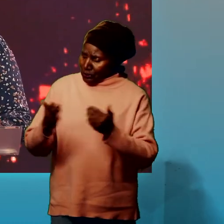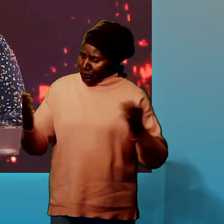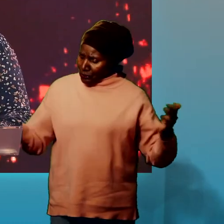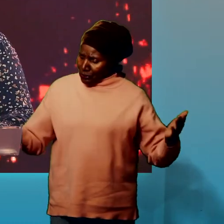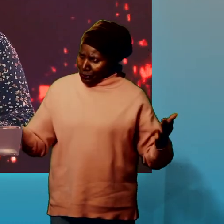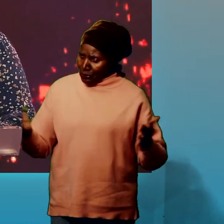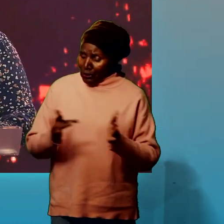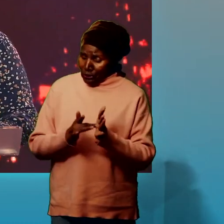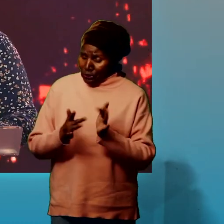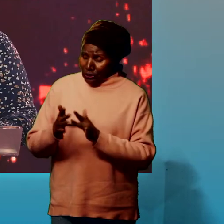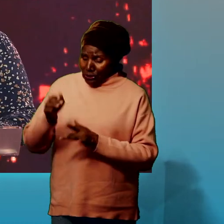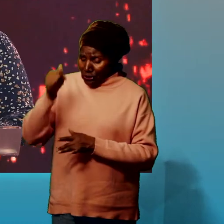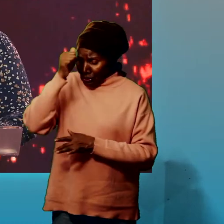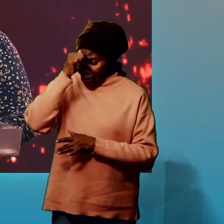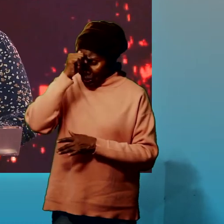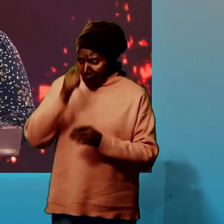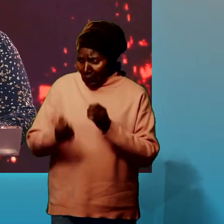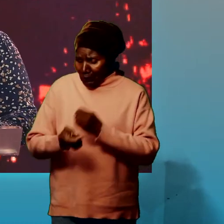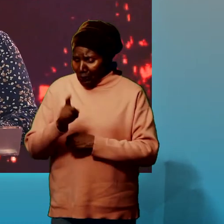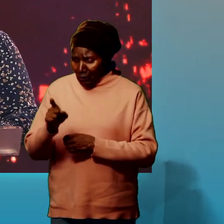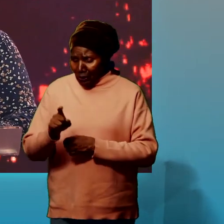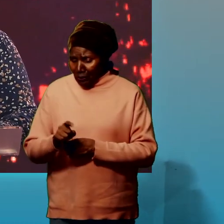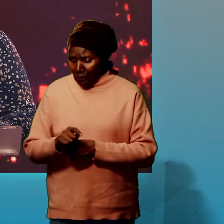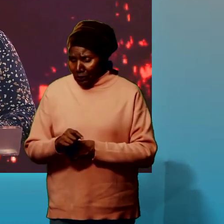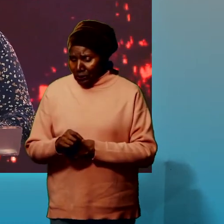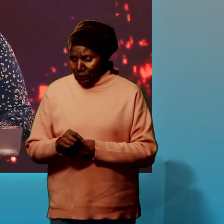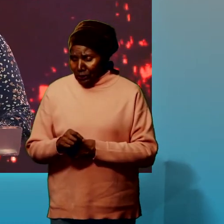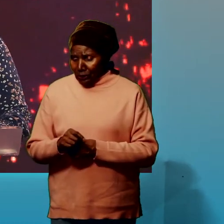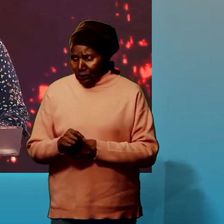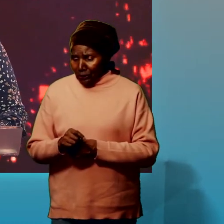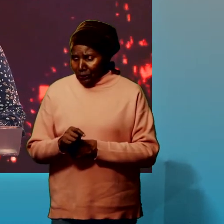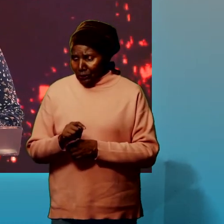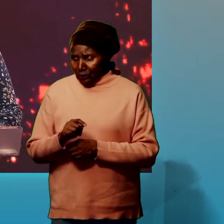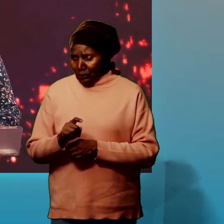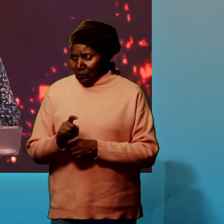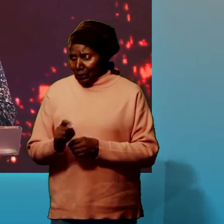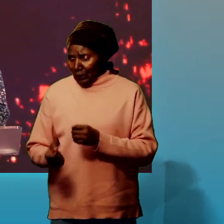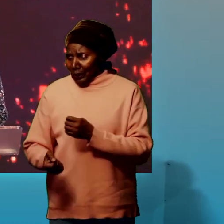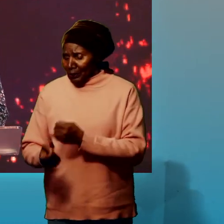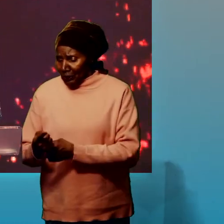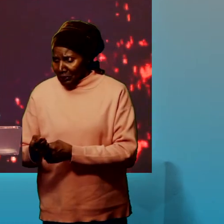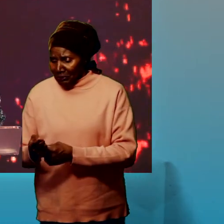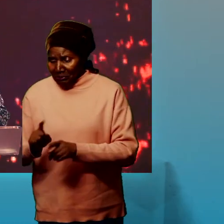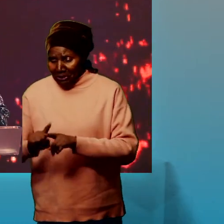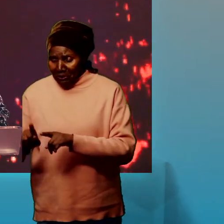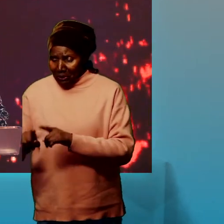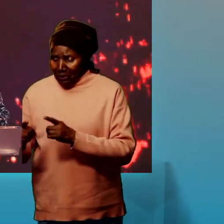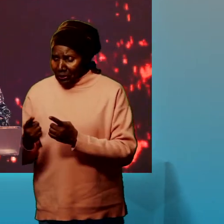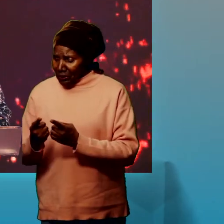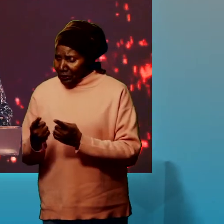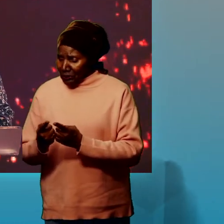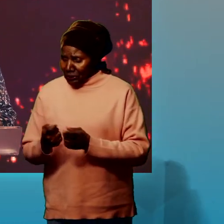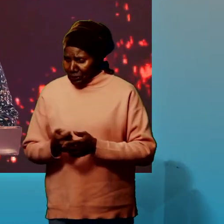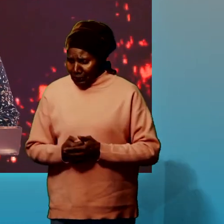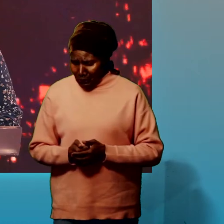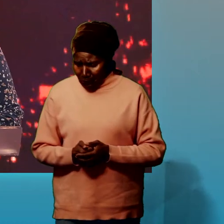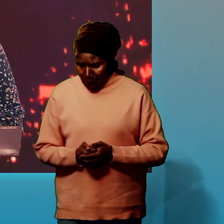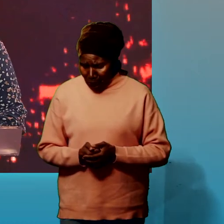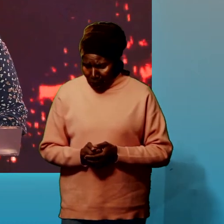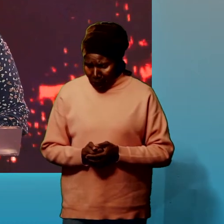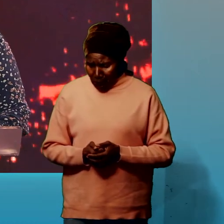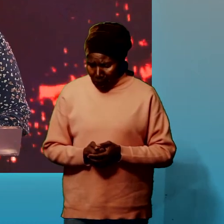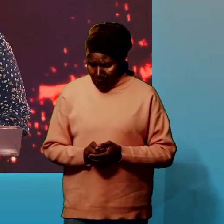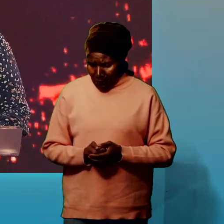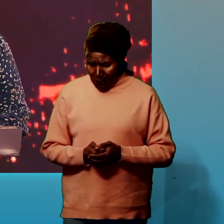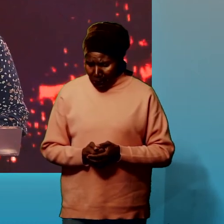was going to happen a few days after certain things took place. Different Gospels give slightly different timelines, but